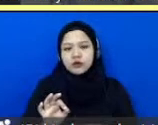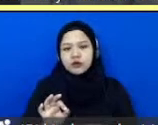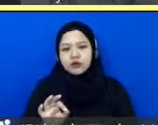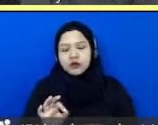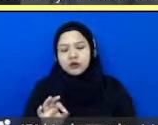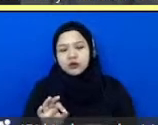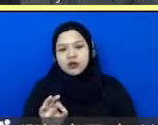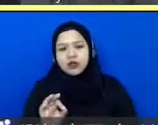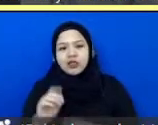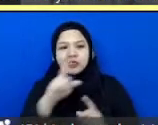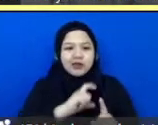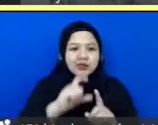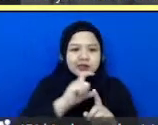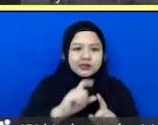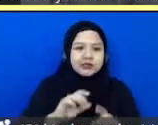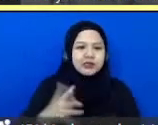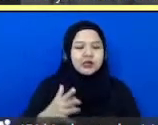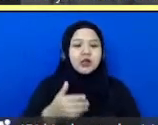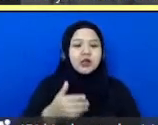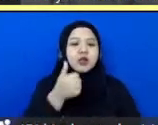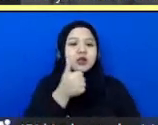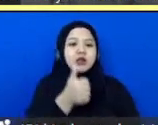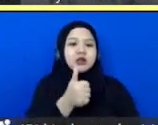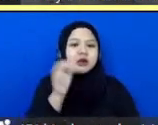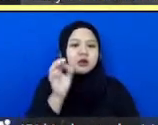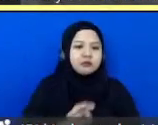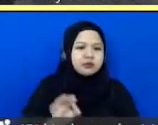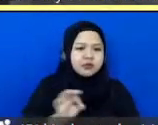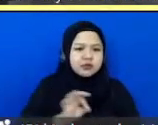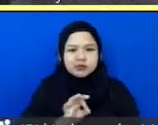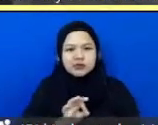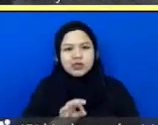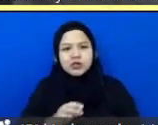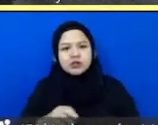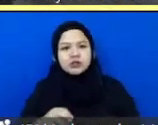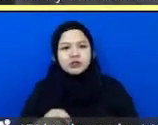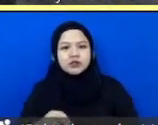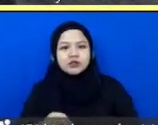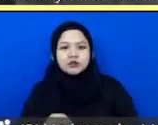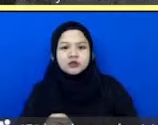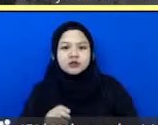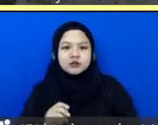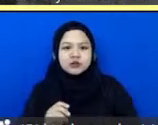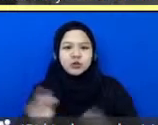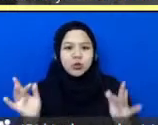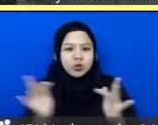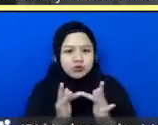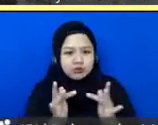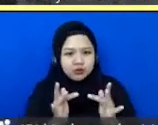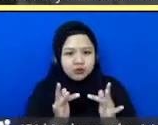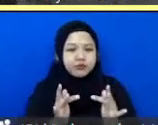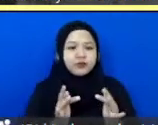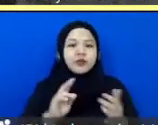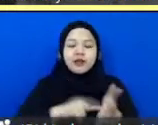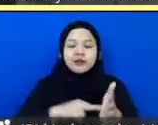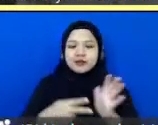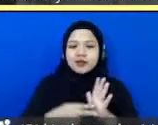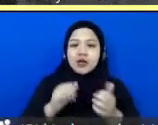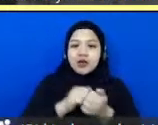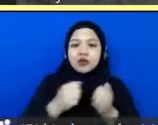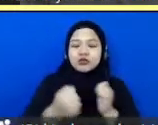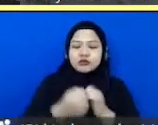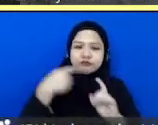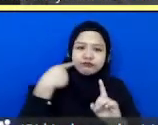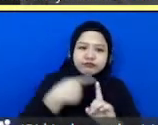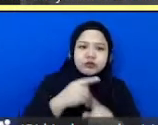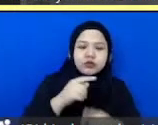ratio is 6% per close contact. So one confirmed case can reach